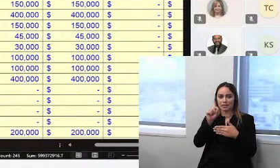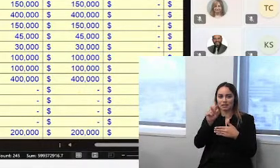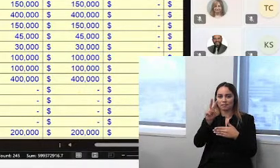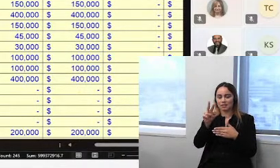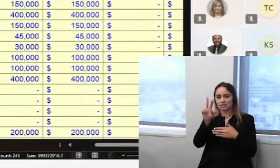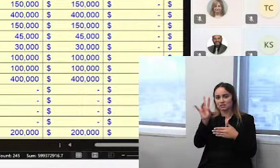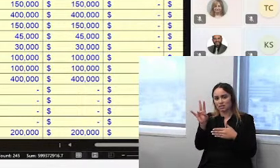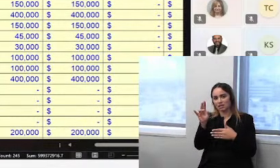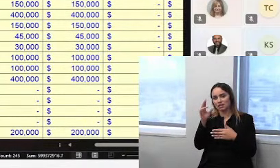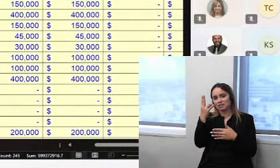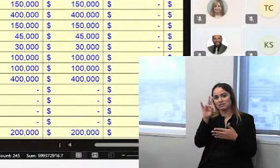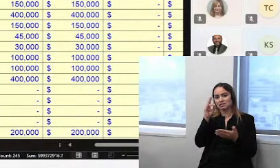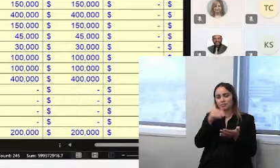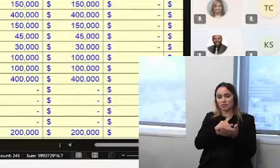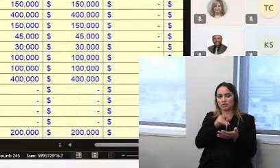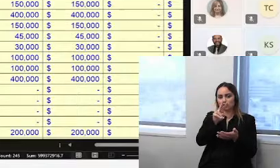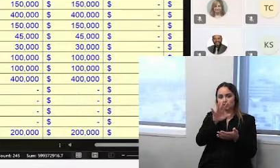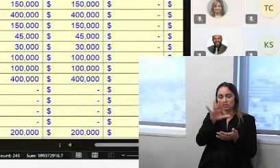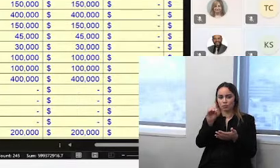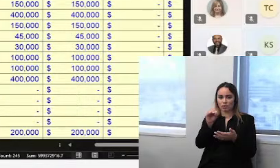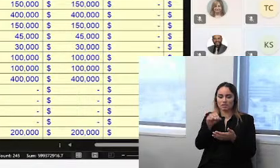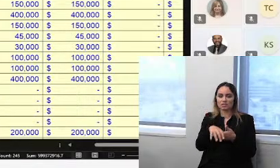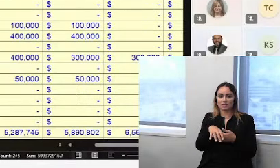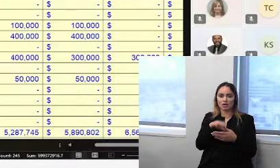the 45.9.